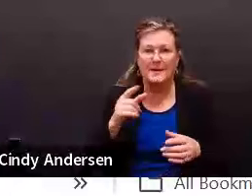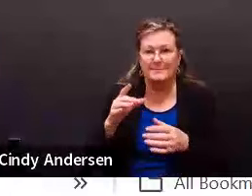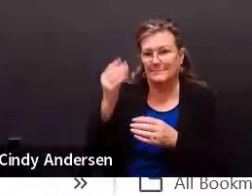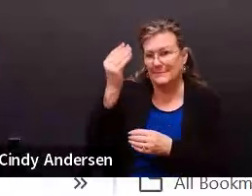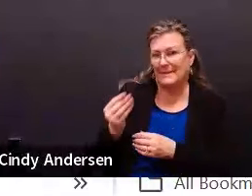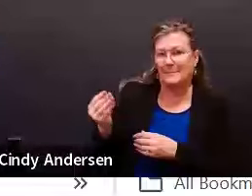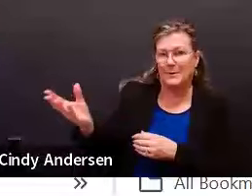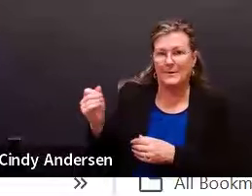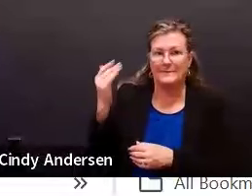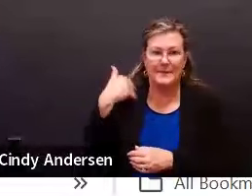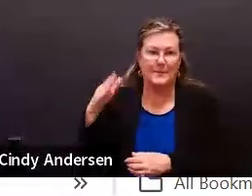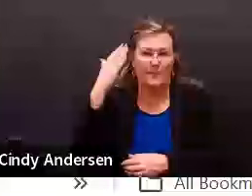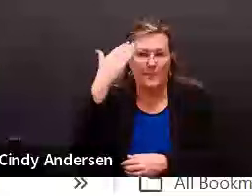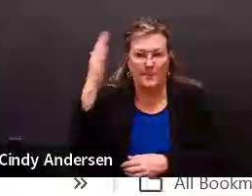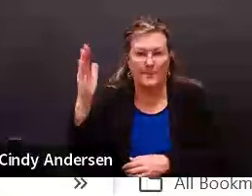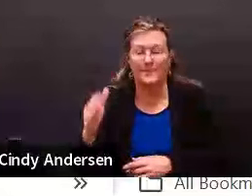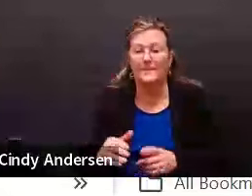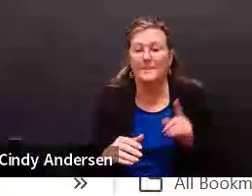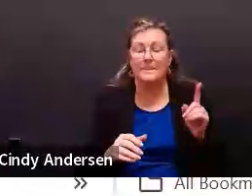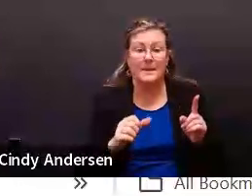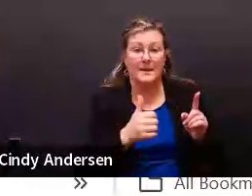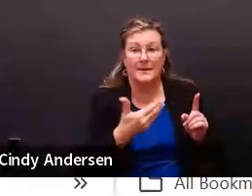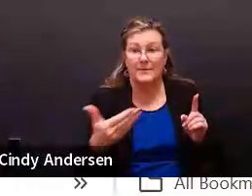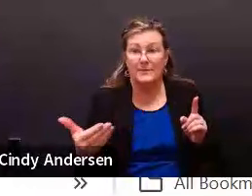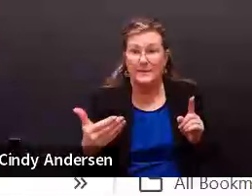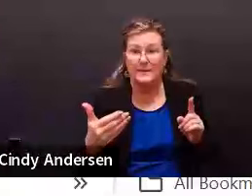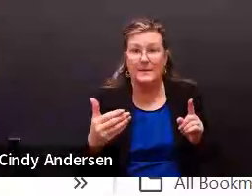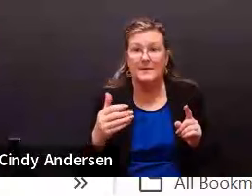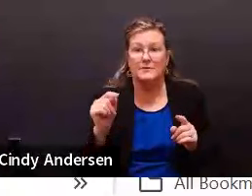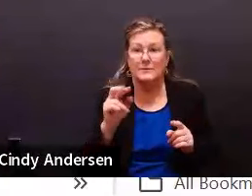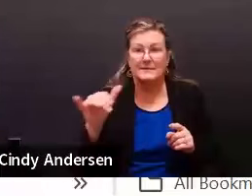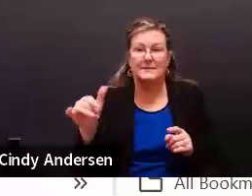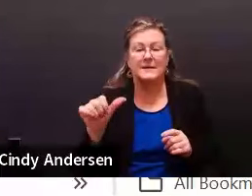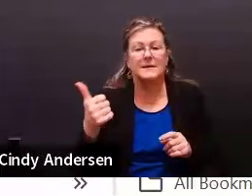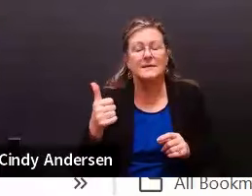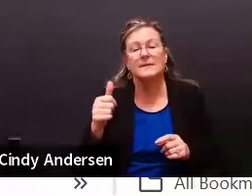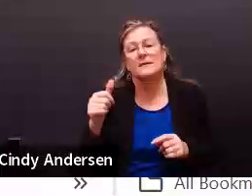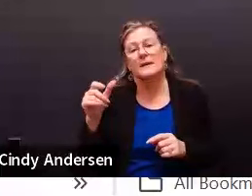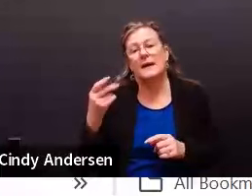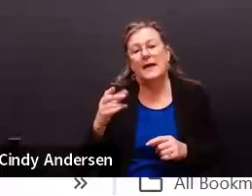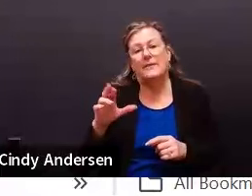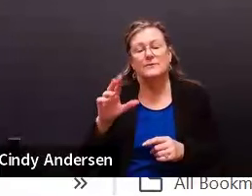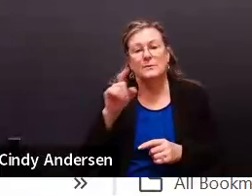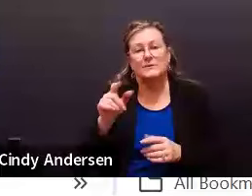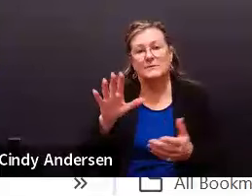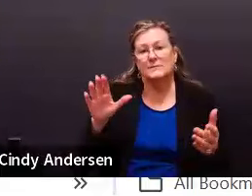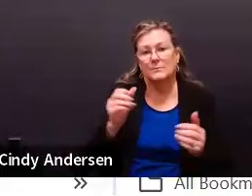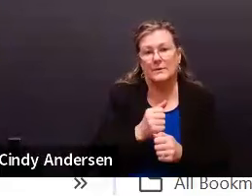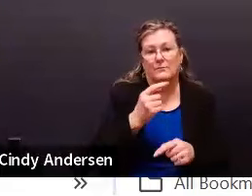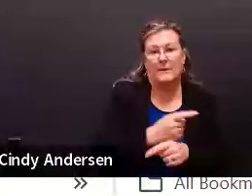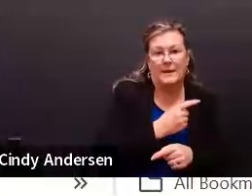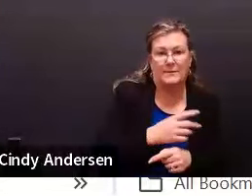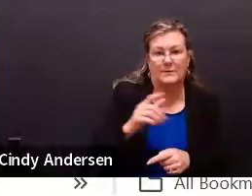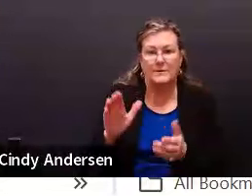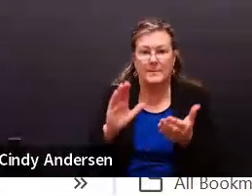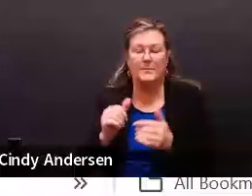not aware. And Heather, I And think these are back to you- kind of like Heather's question about regular versus alternate diploma, you know, and Olivinia's right at the